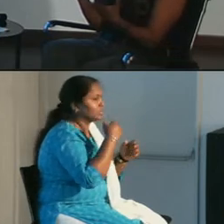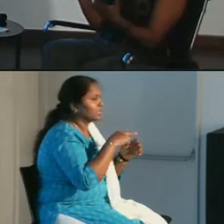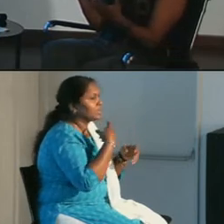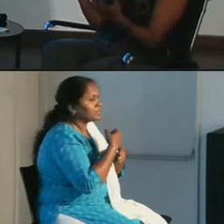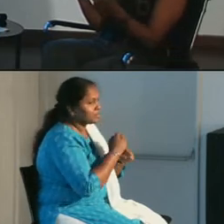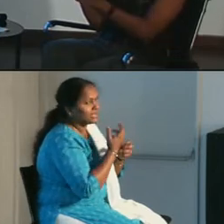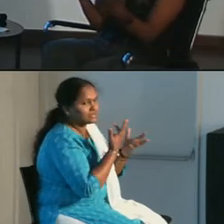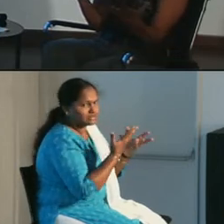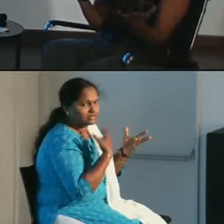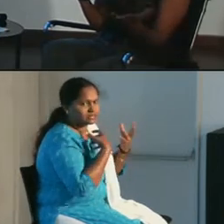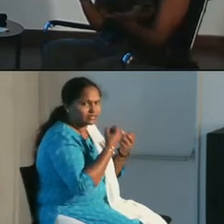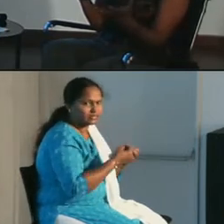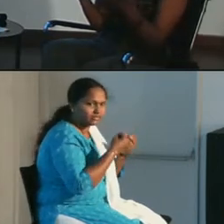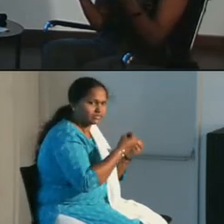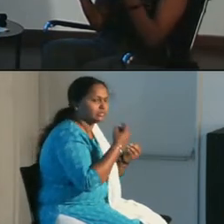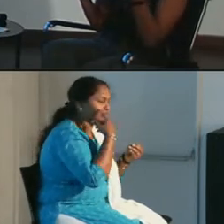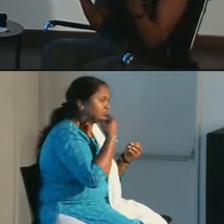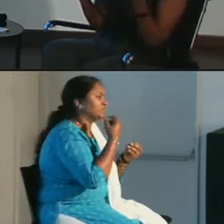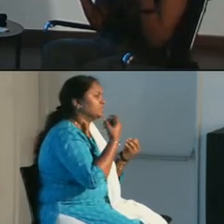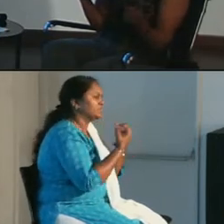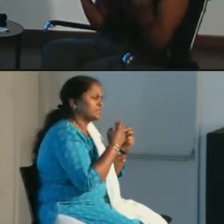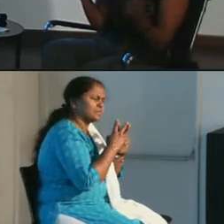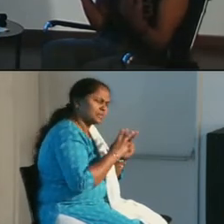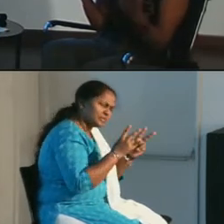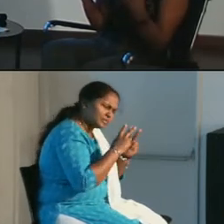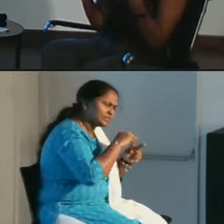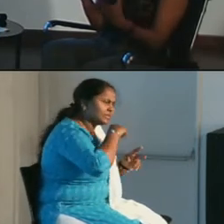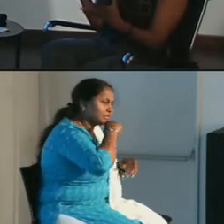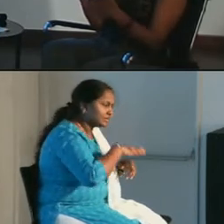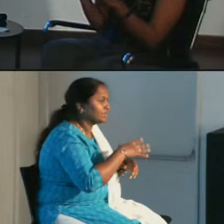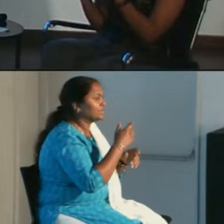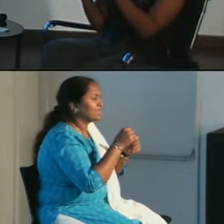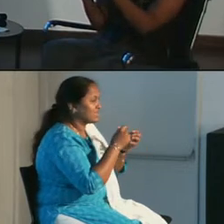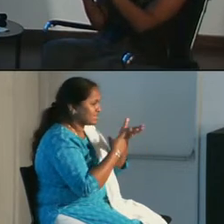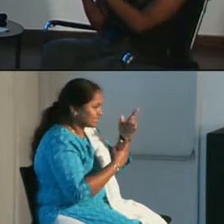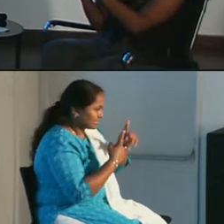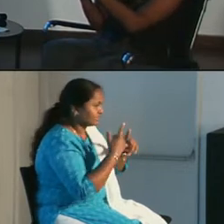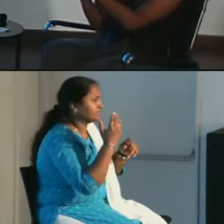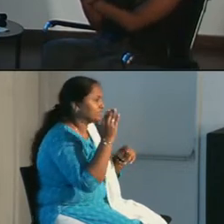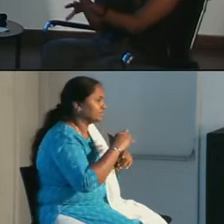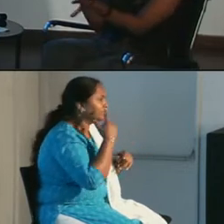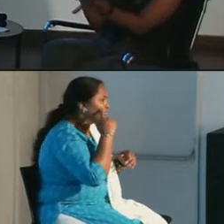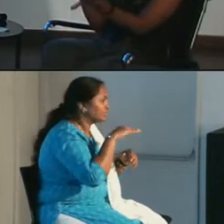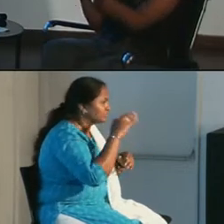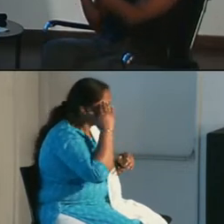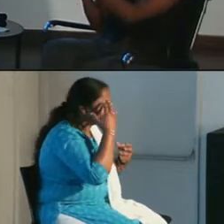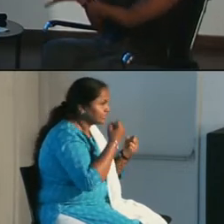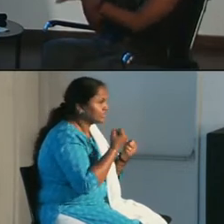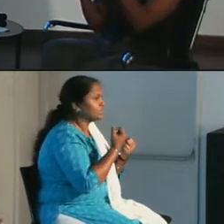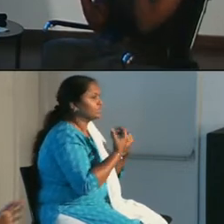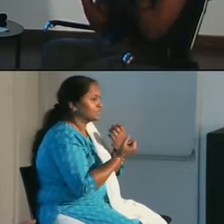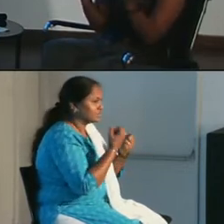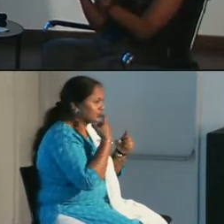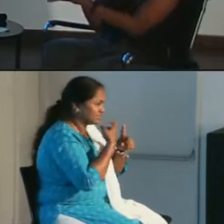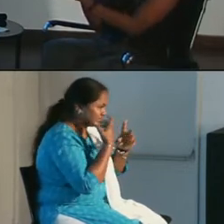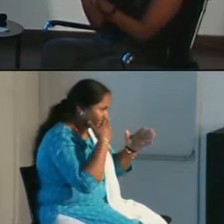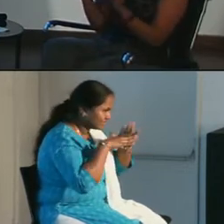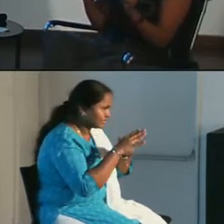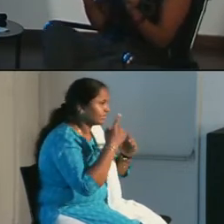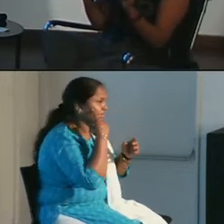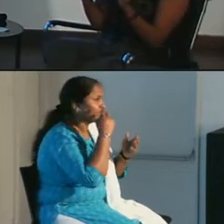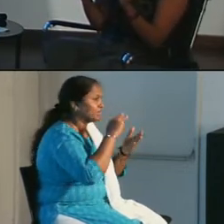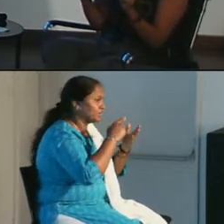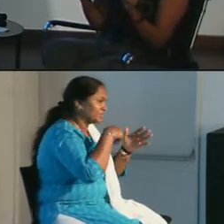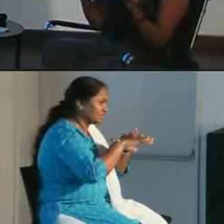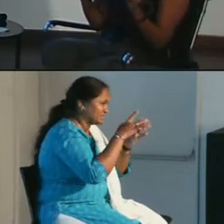make something which hasn't been done before. So I got very young artists to come and, to Kerala to come and paint in